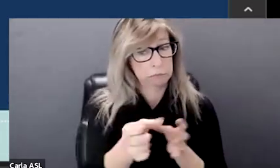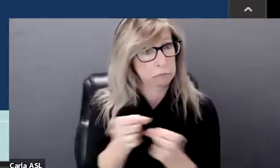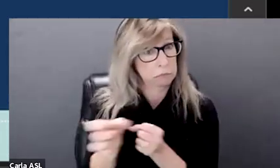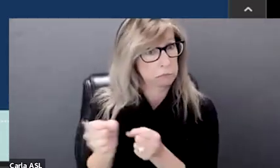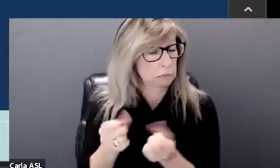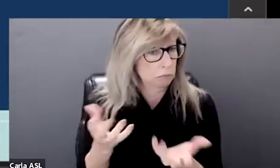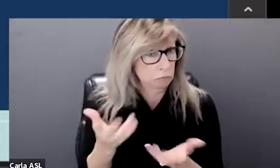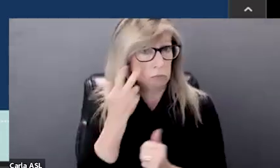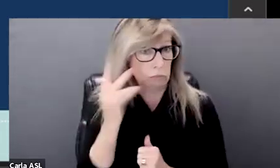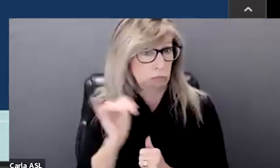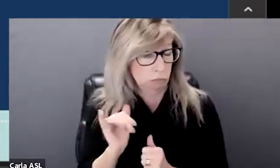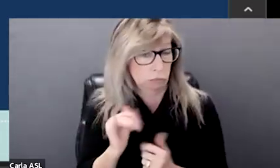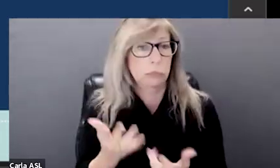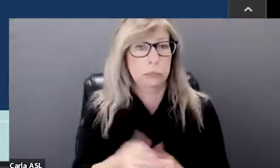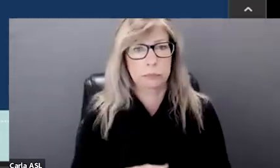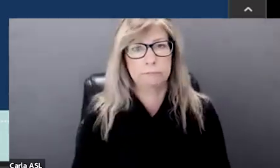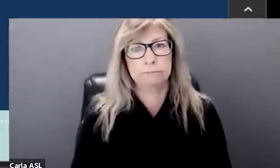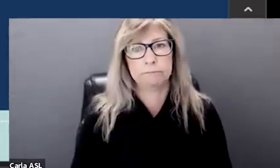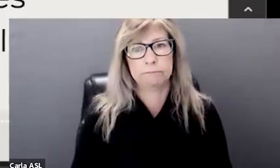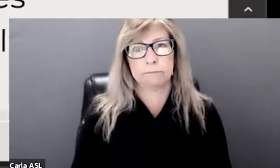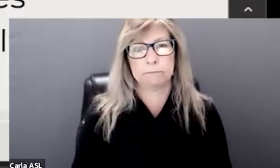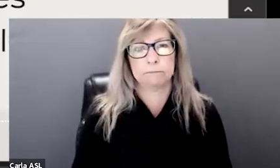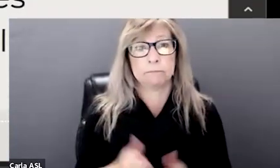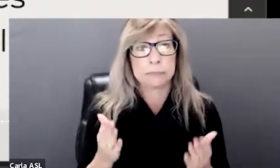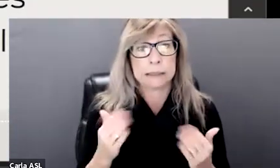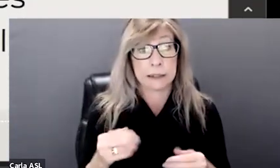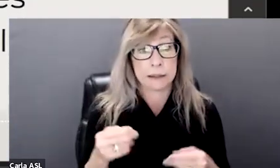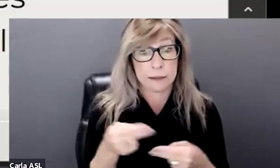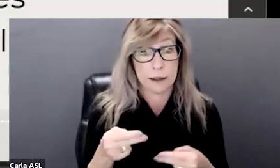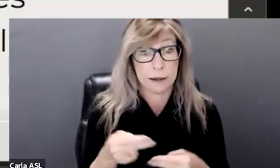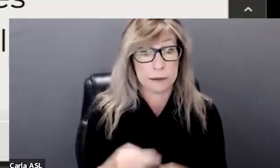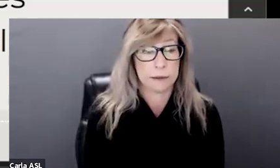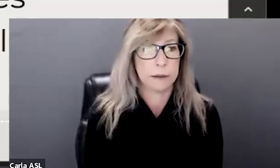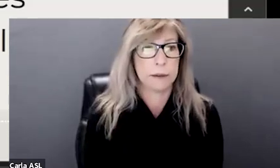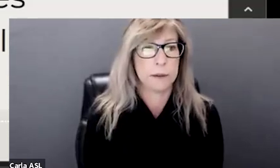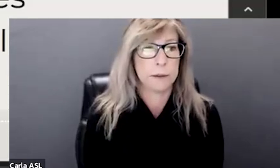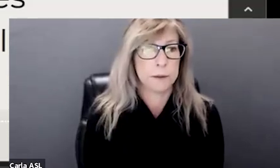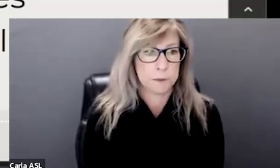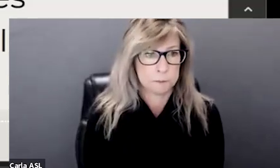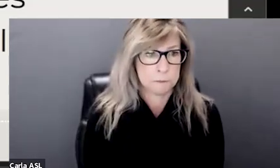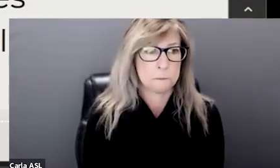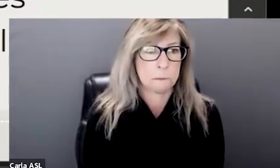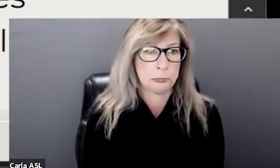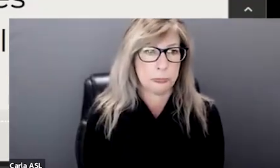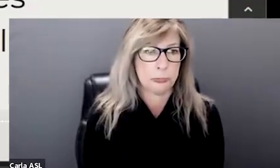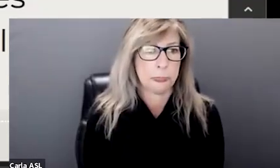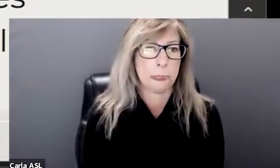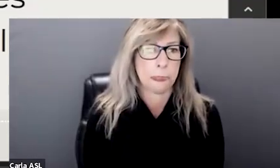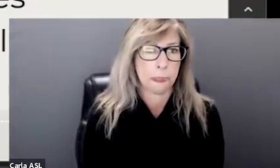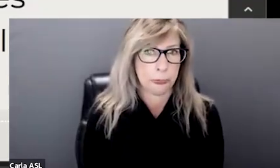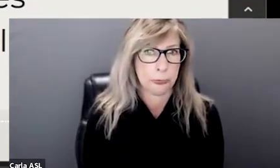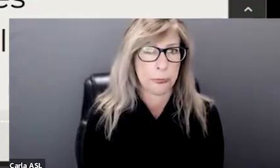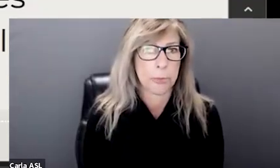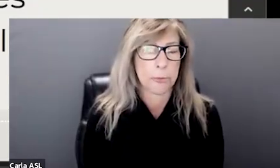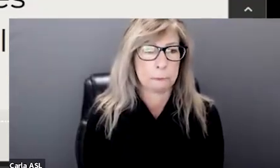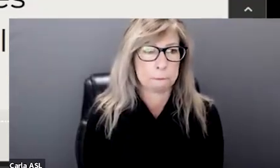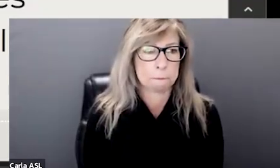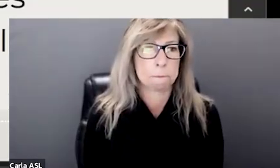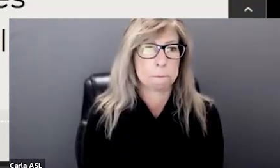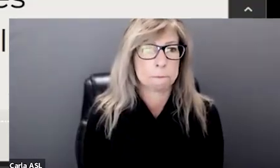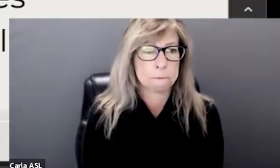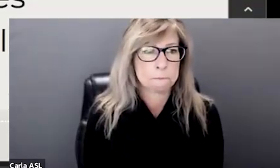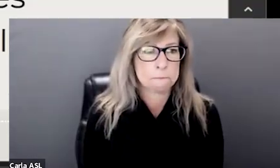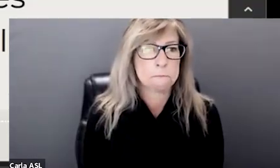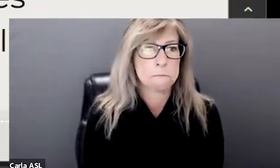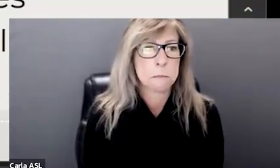disability inclusive workplace. Slide 7. All right, so some of the numbers that we have, as